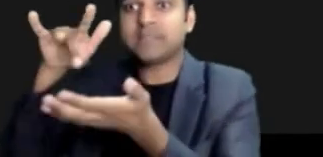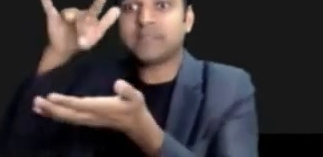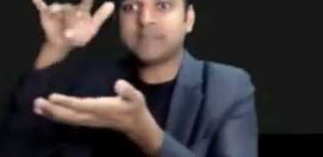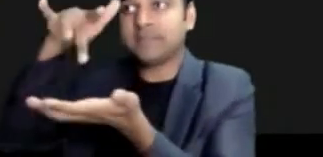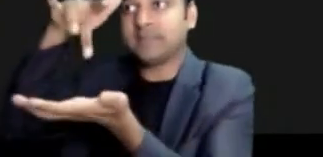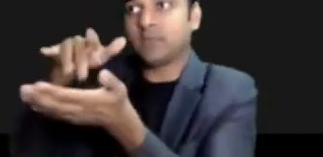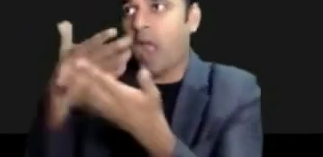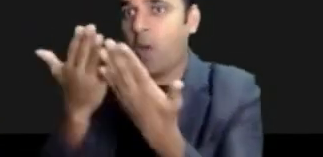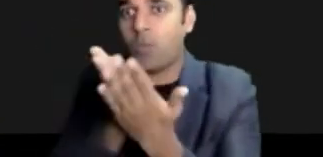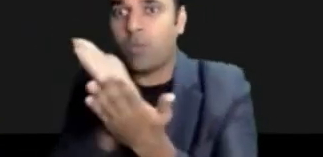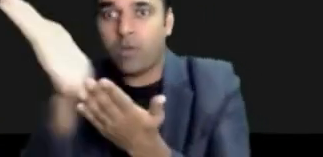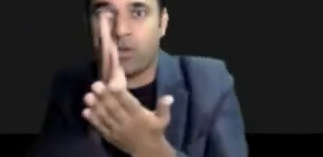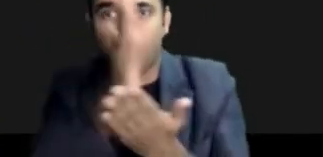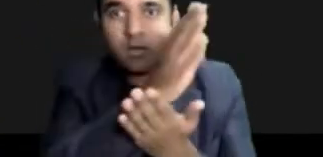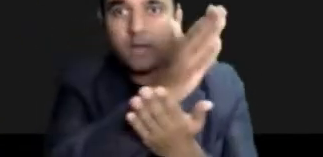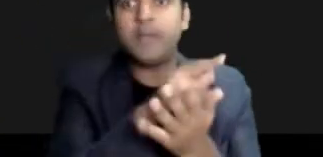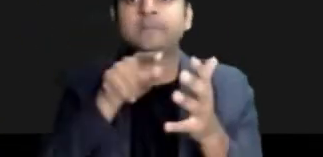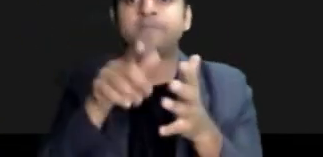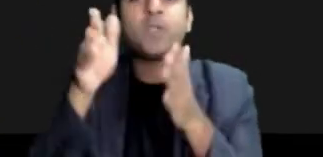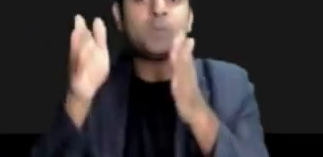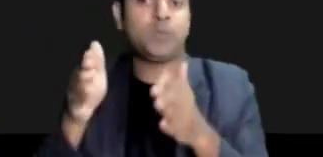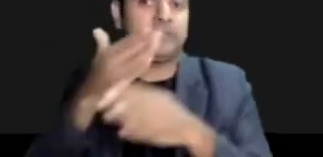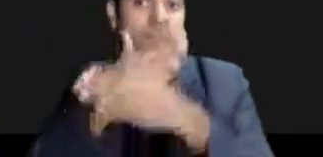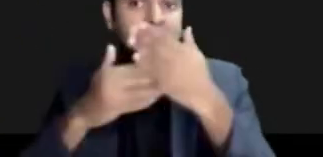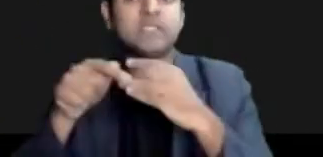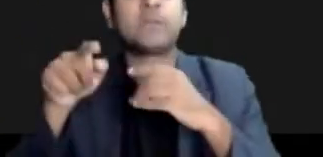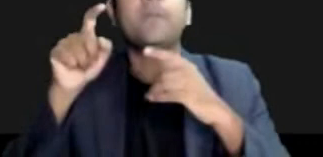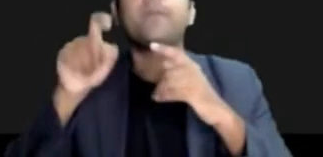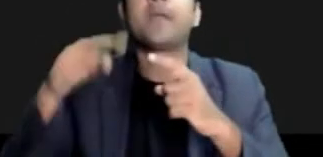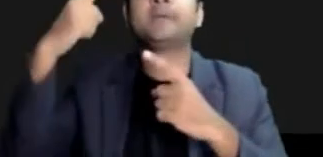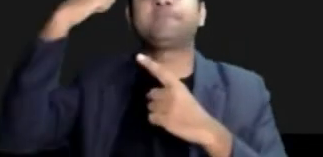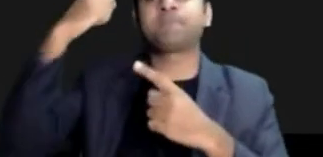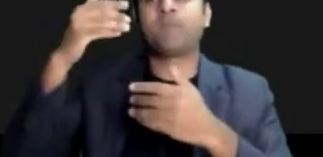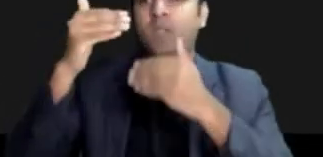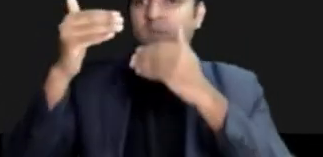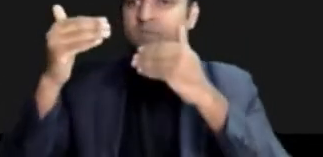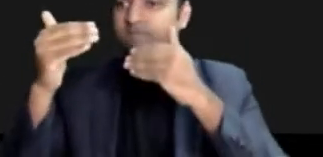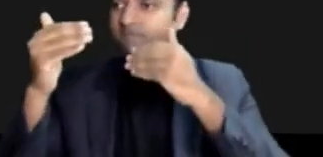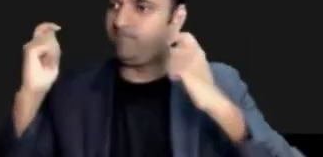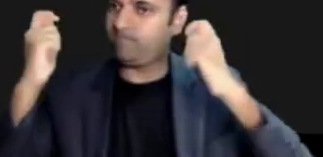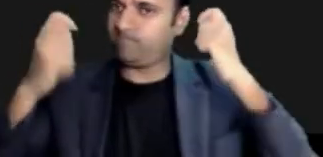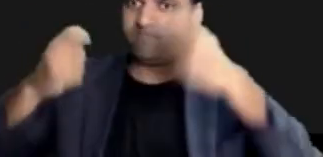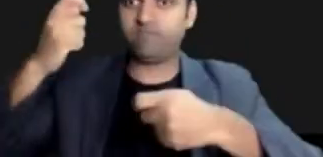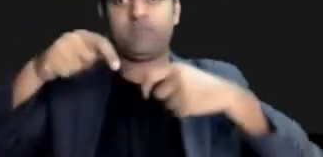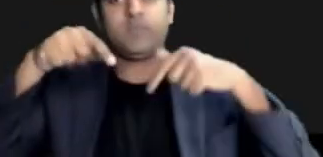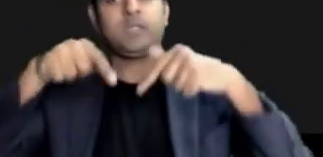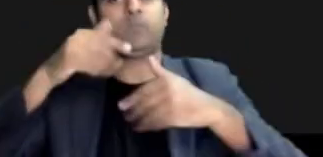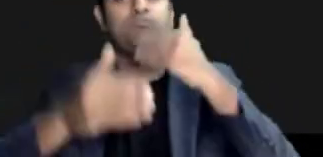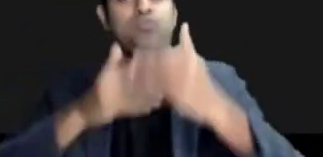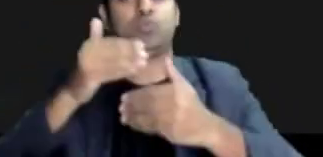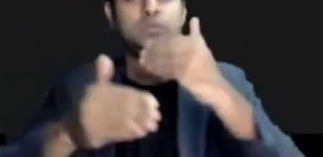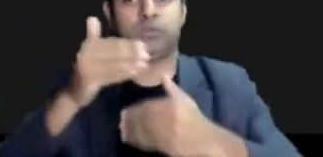are accessible enough. And at the end of the day, once there's been a mapping of